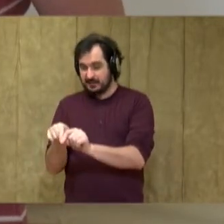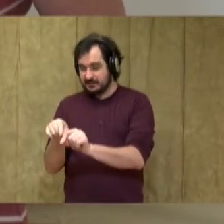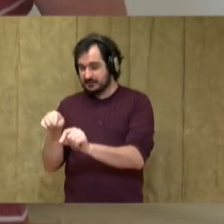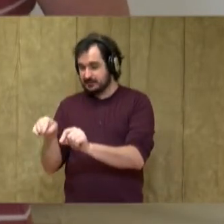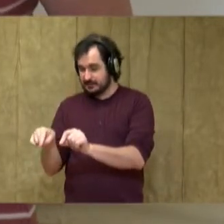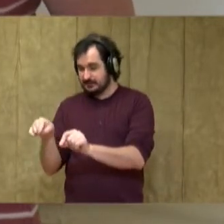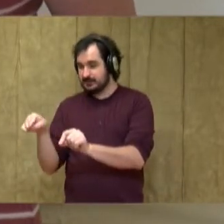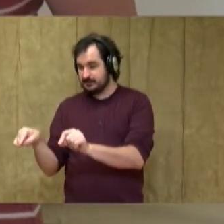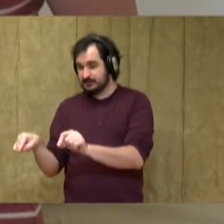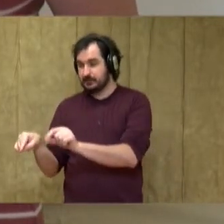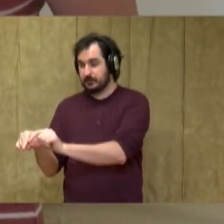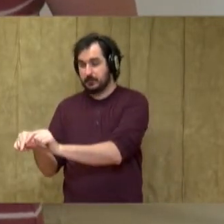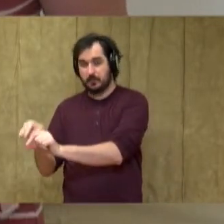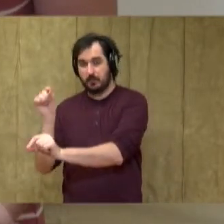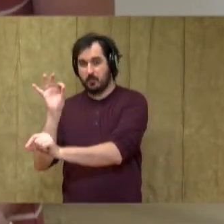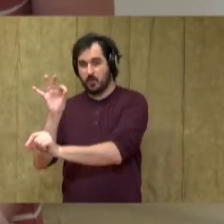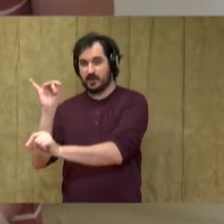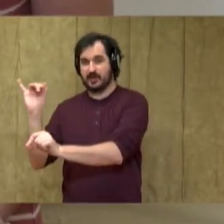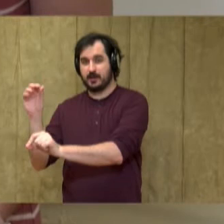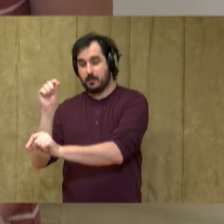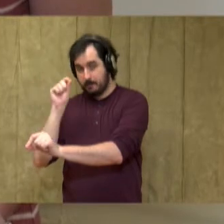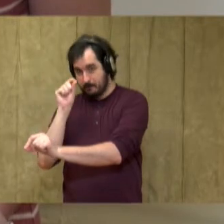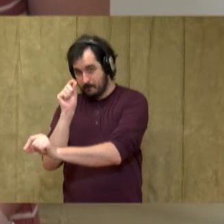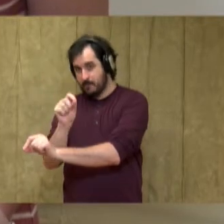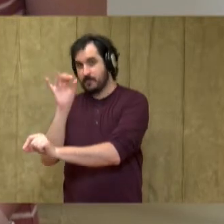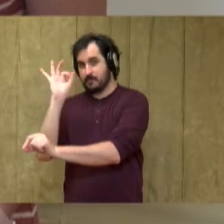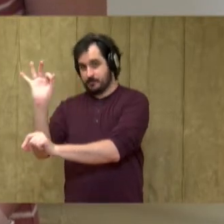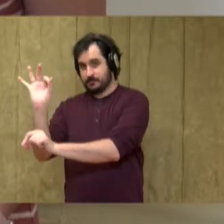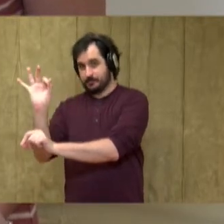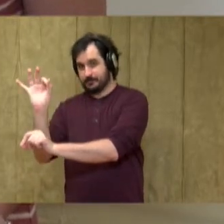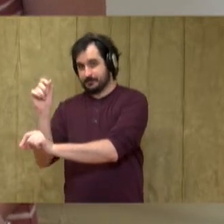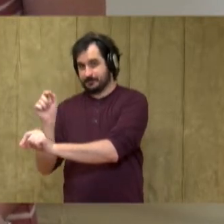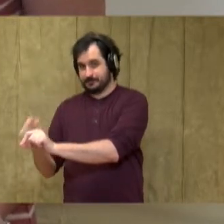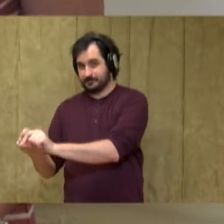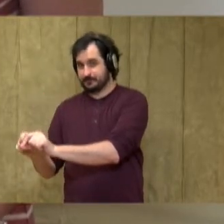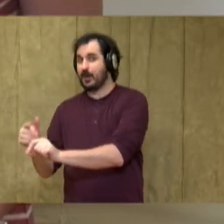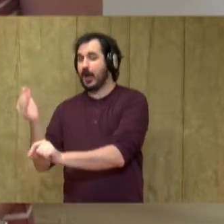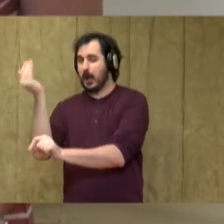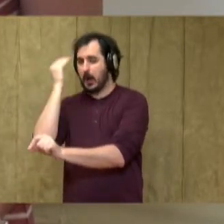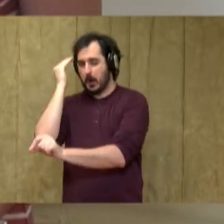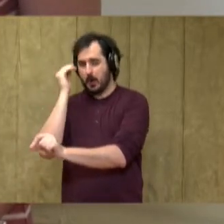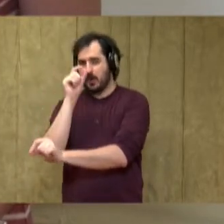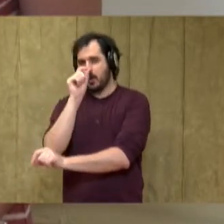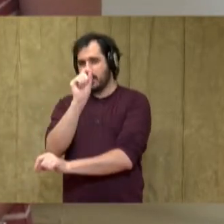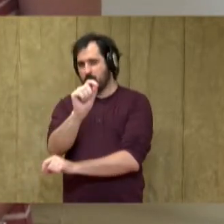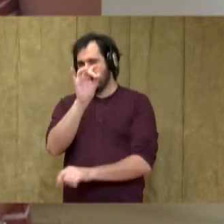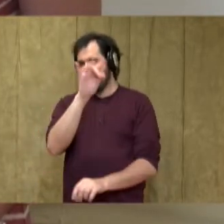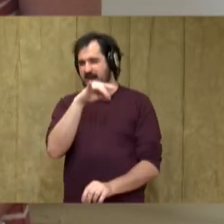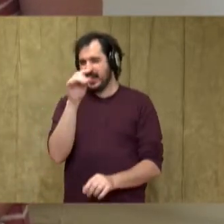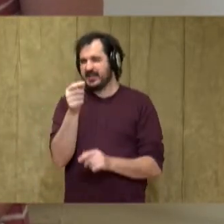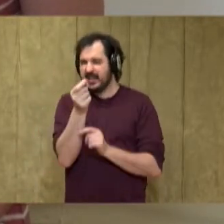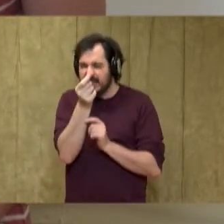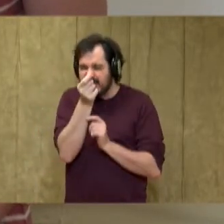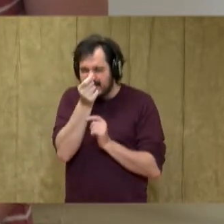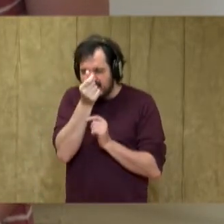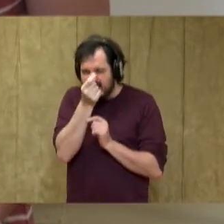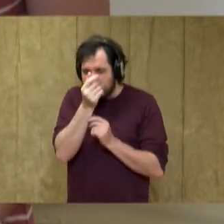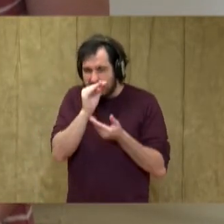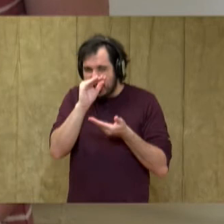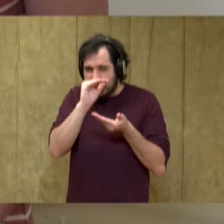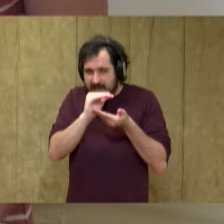88/100ths right here and 9/10ths right here, I know that 88/100ths is a little bit less